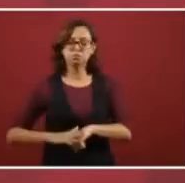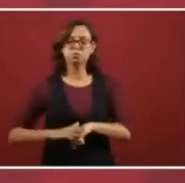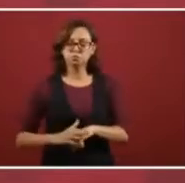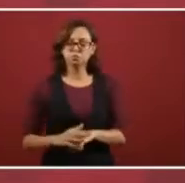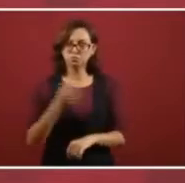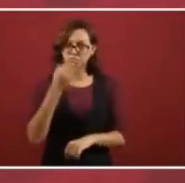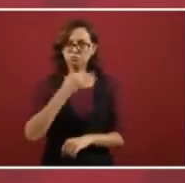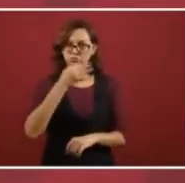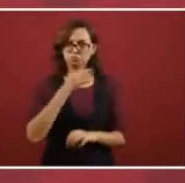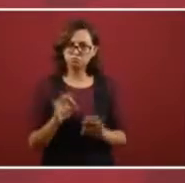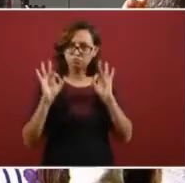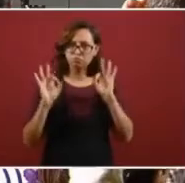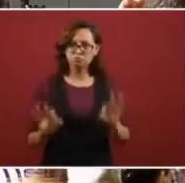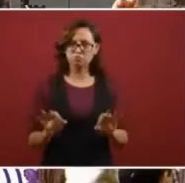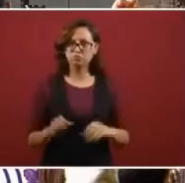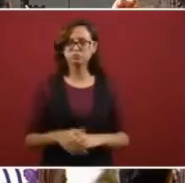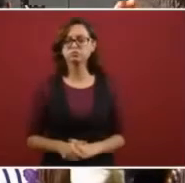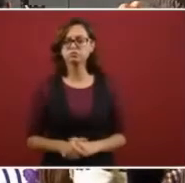good commemoration.